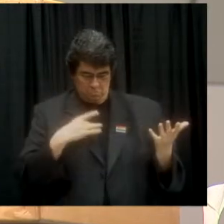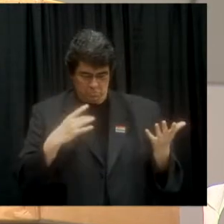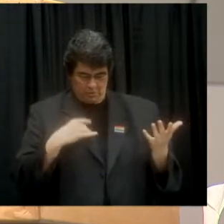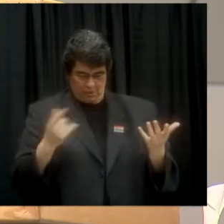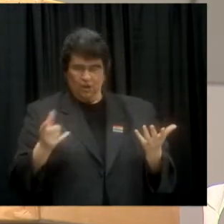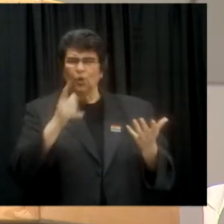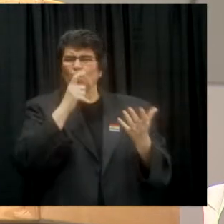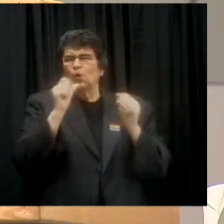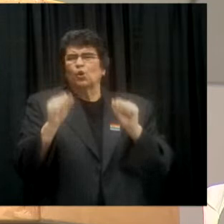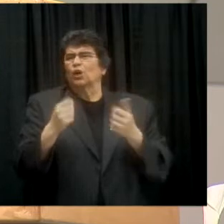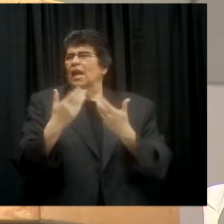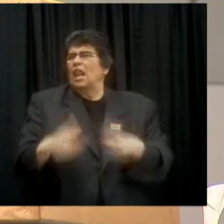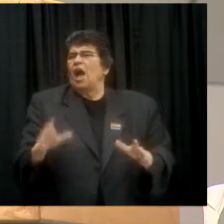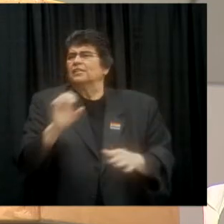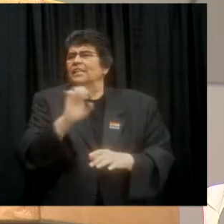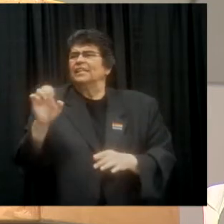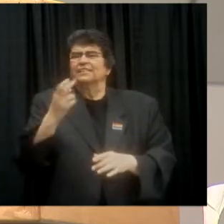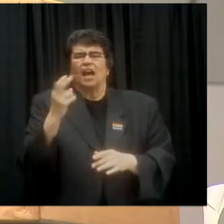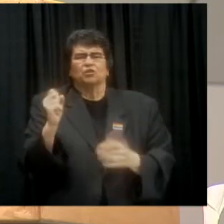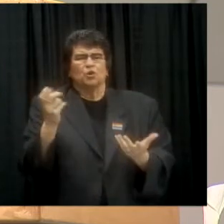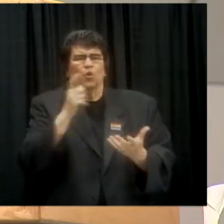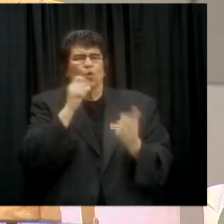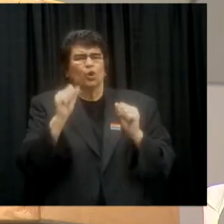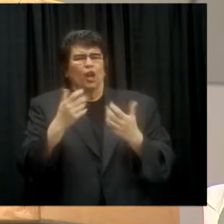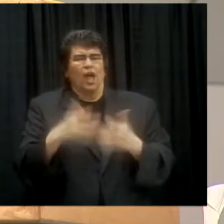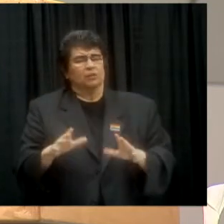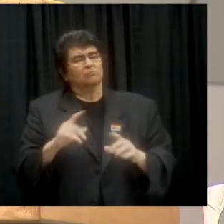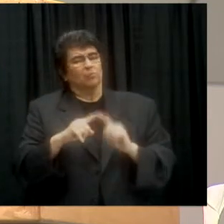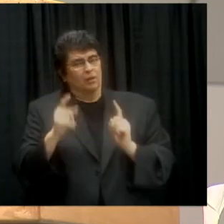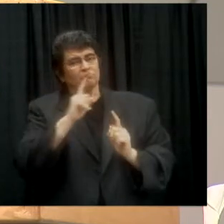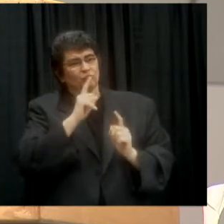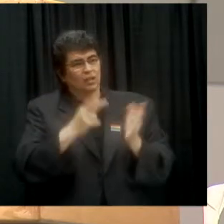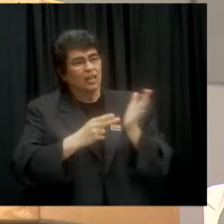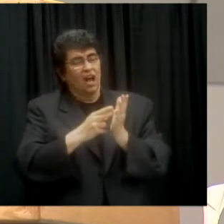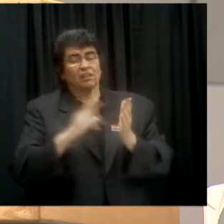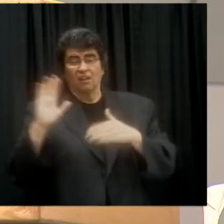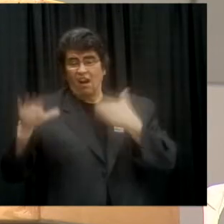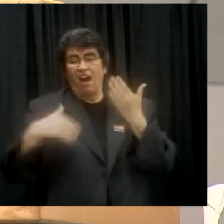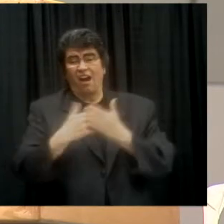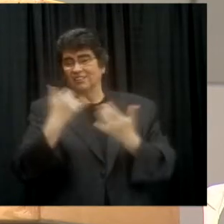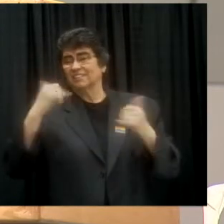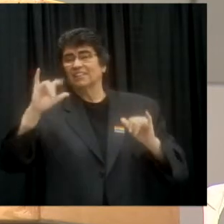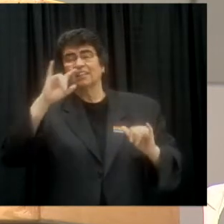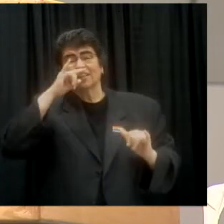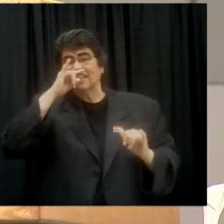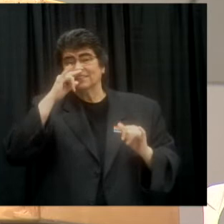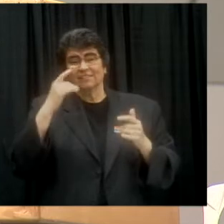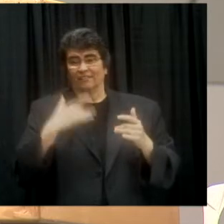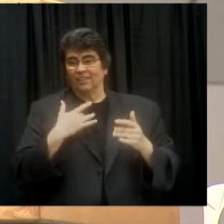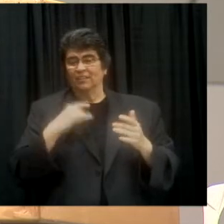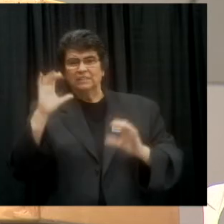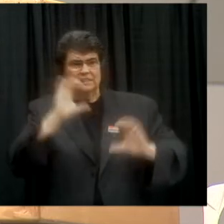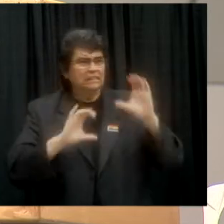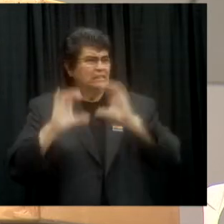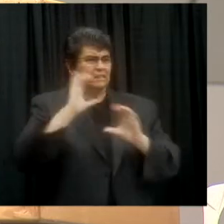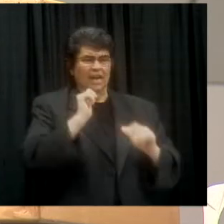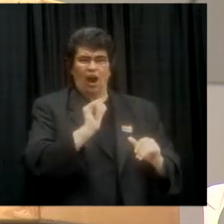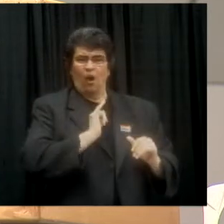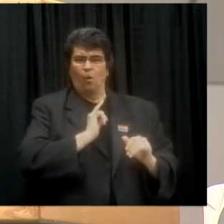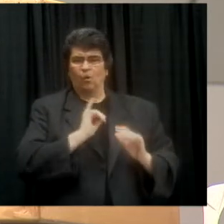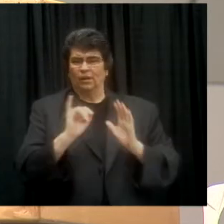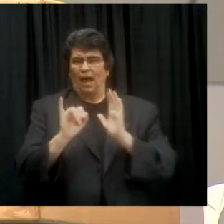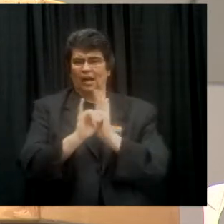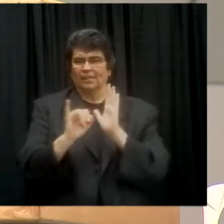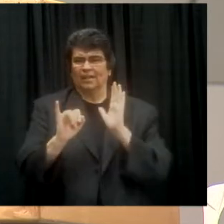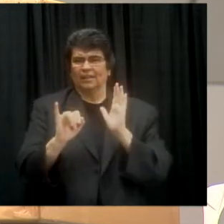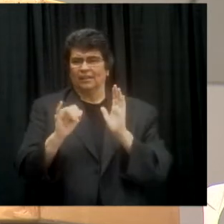lost at East, right? But let's face it, we were all still kids at heart, searching for our own unique identity